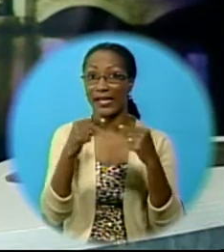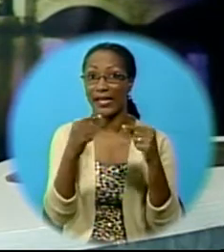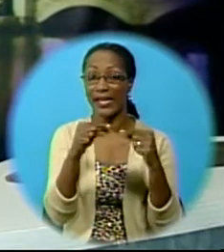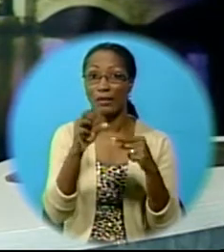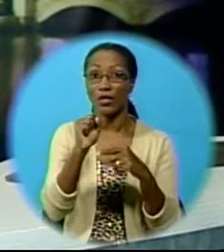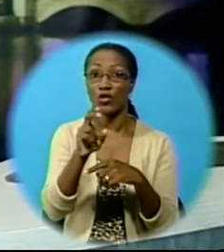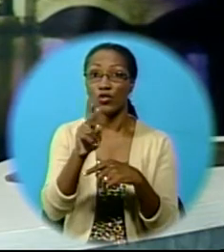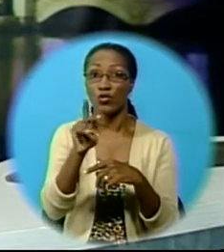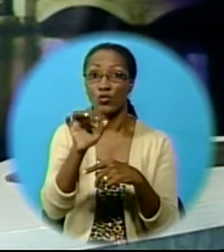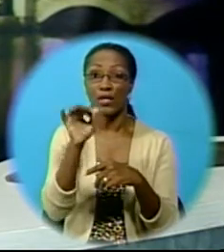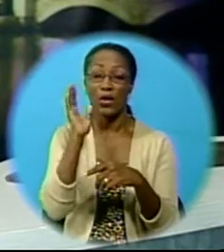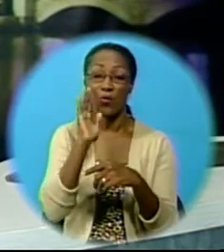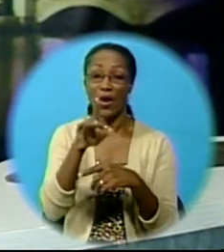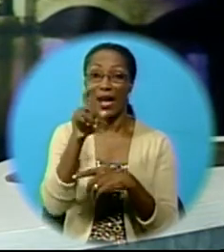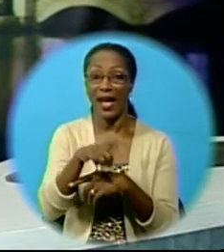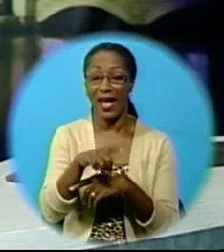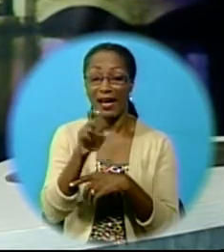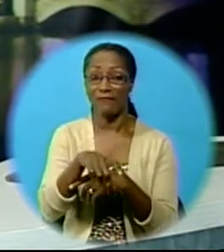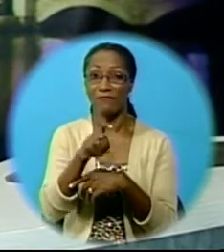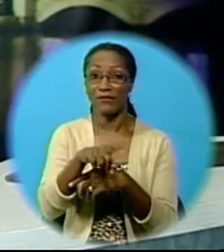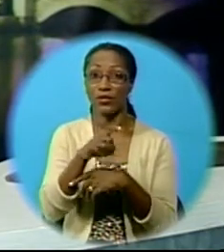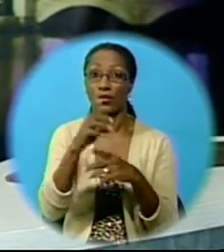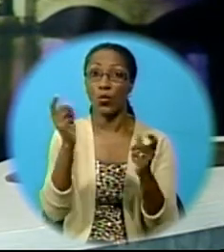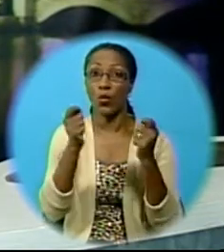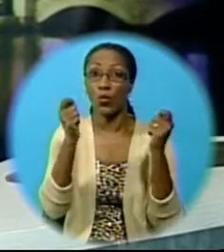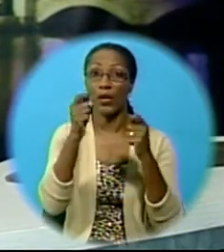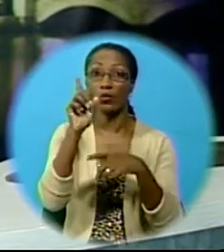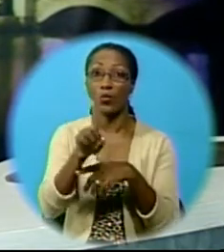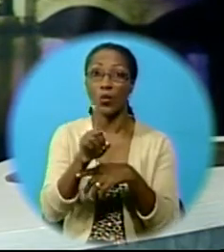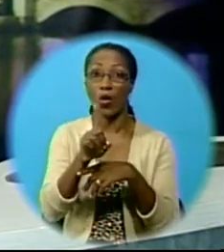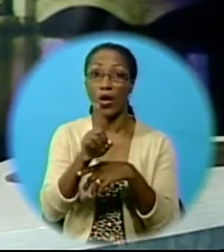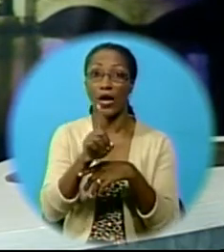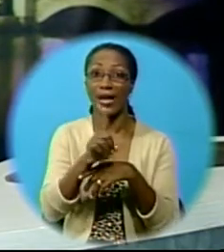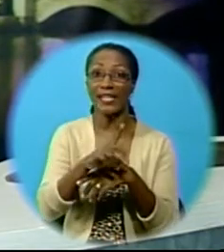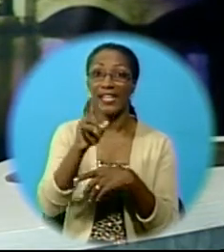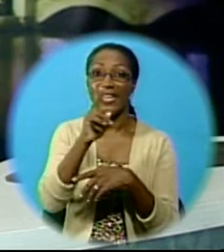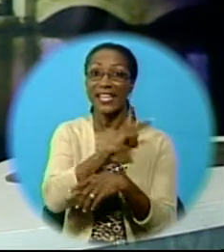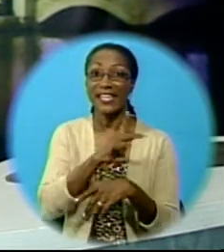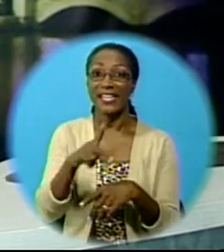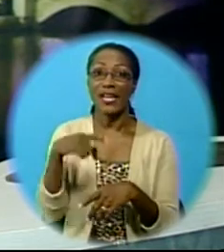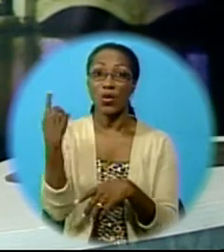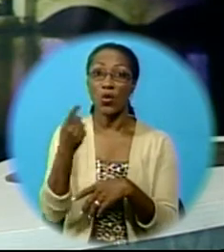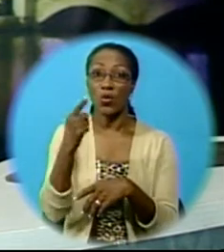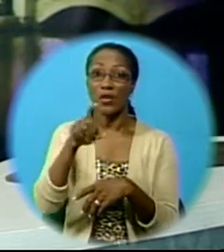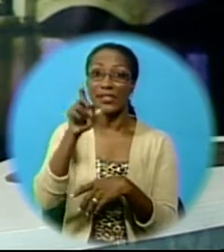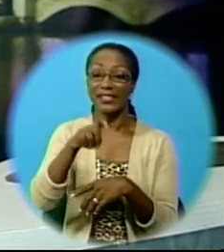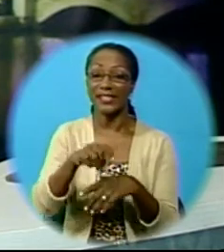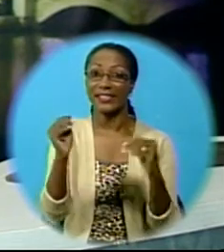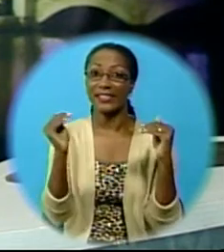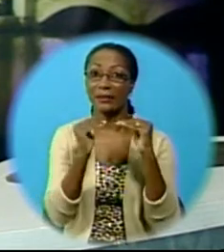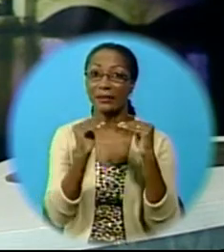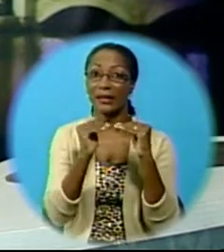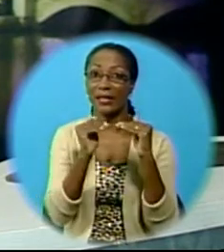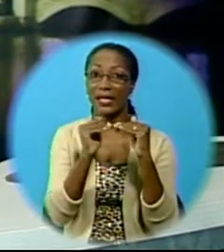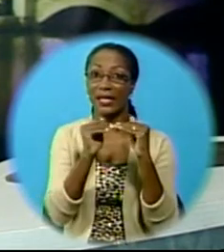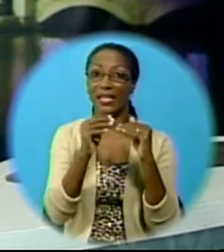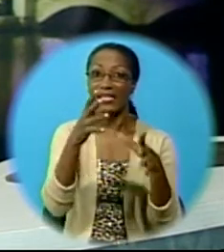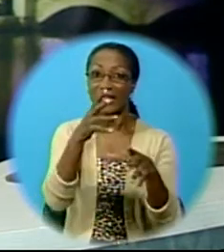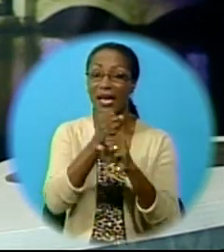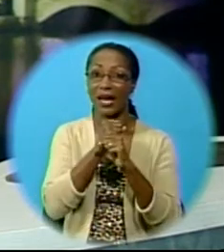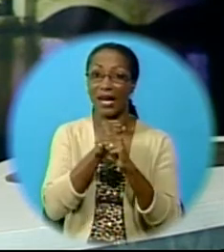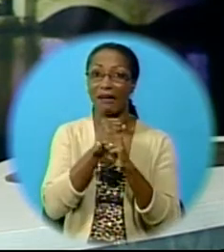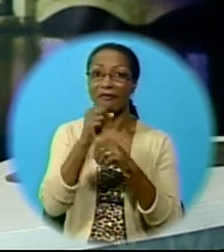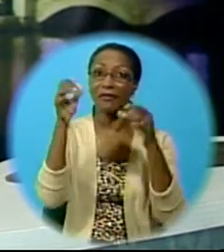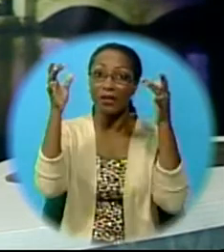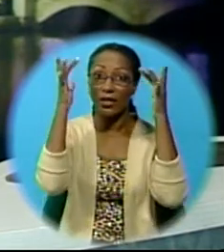one and hold the challenger winless. As the defending champion, King only needs to tie the series to retain his title. Scarpetta, on the